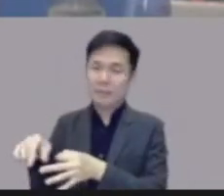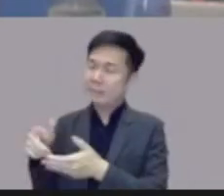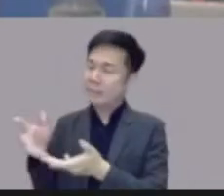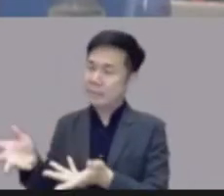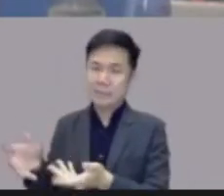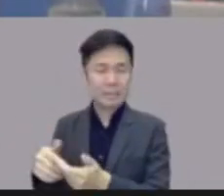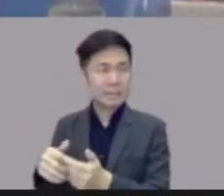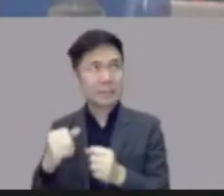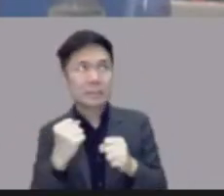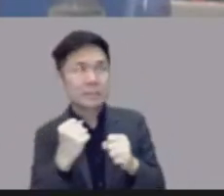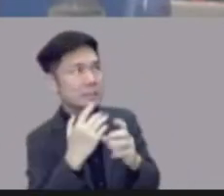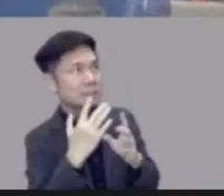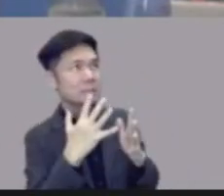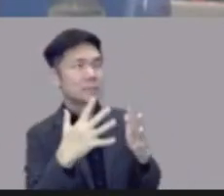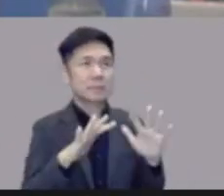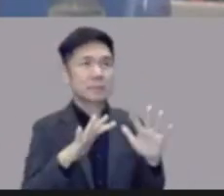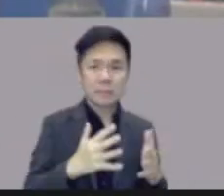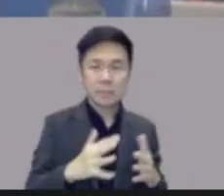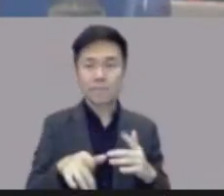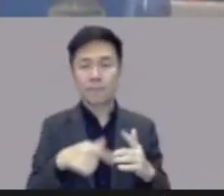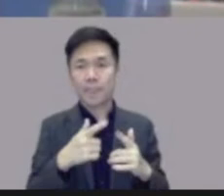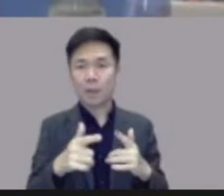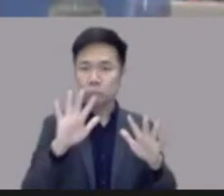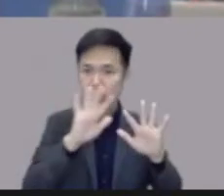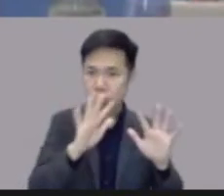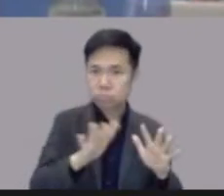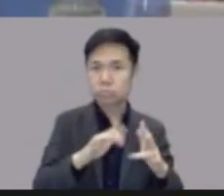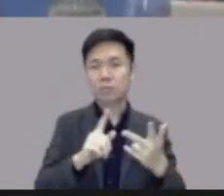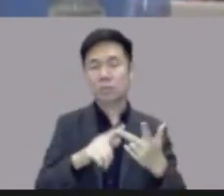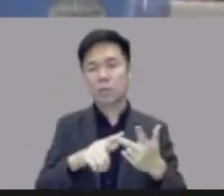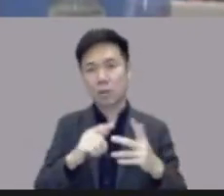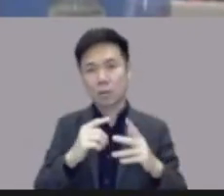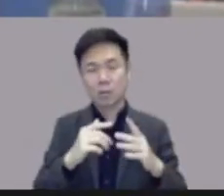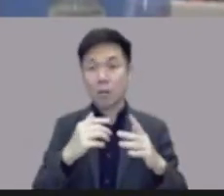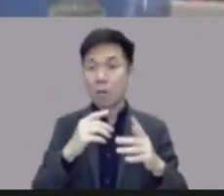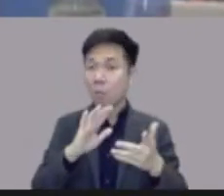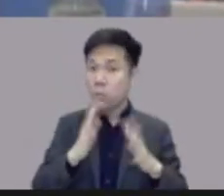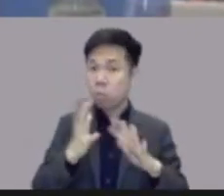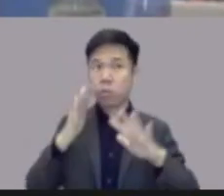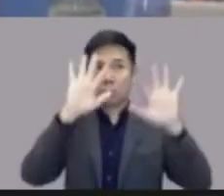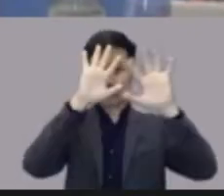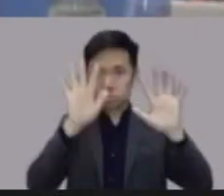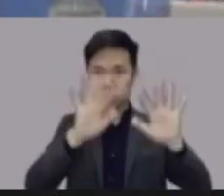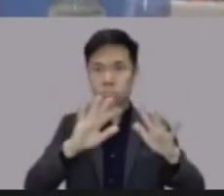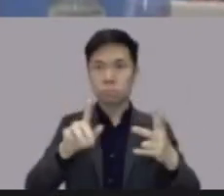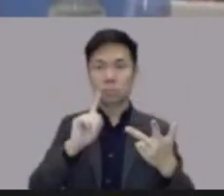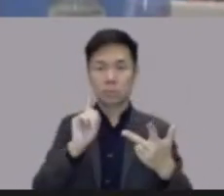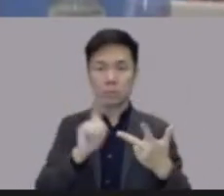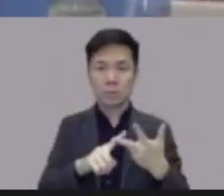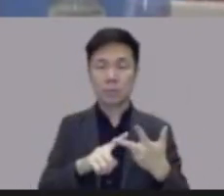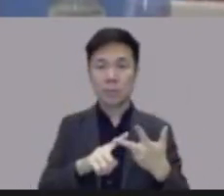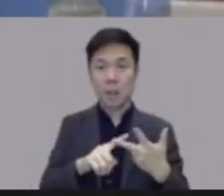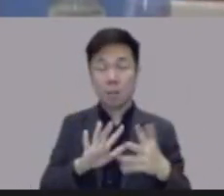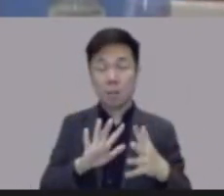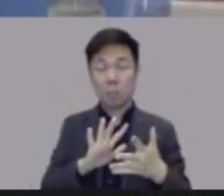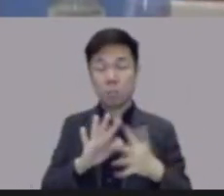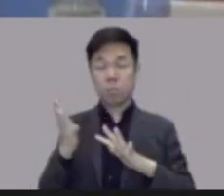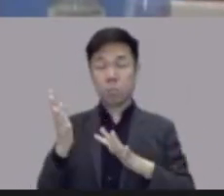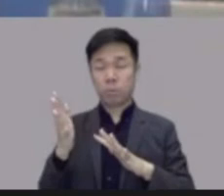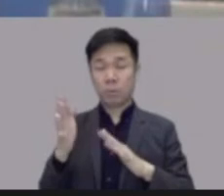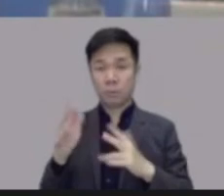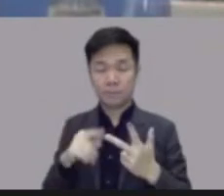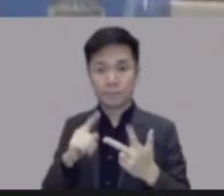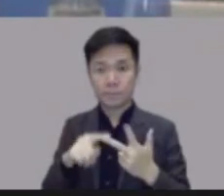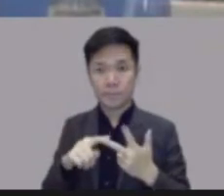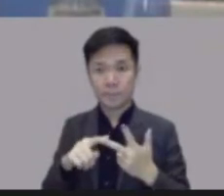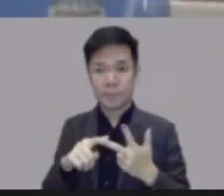vulnerability to climate change and shock extreme weather events and pronus to severe shock given the small